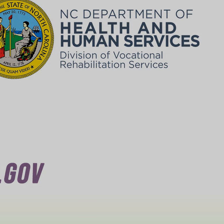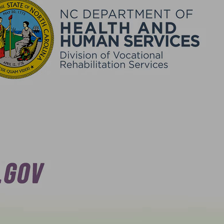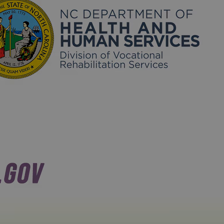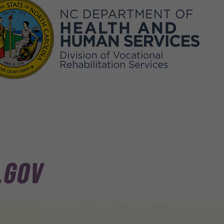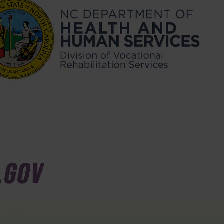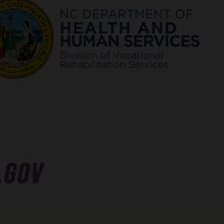Bye.